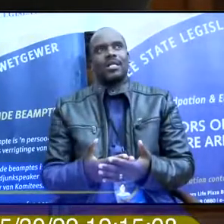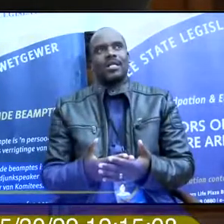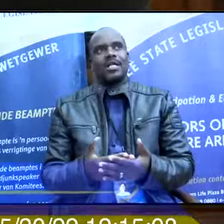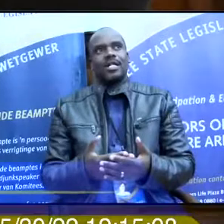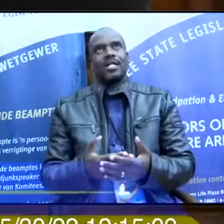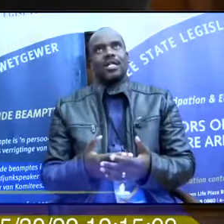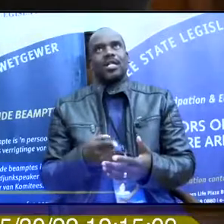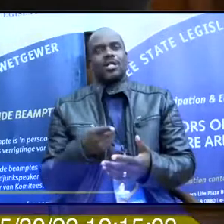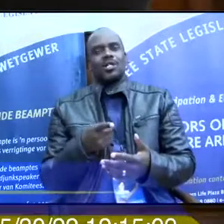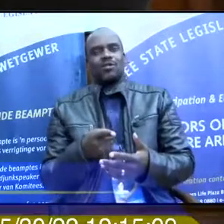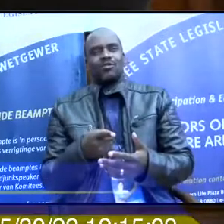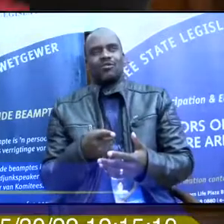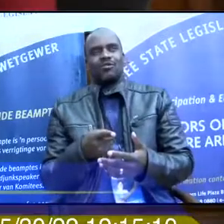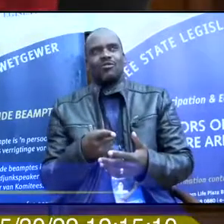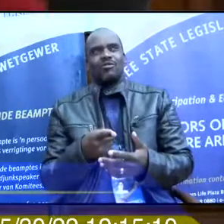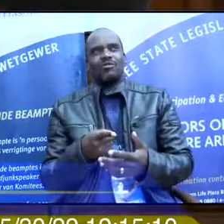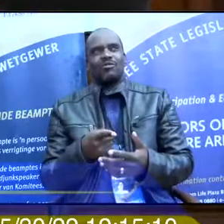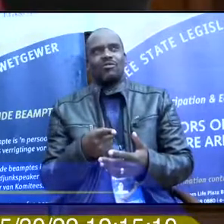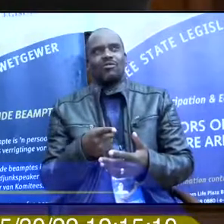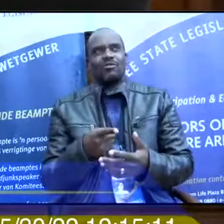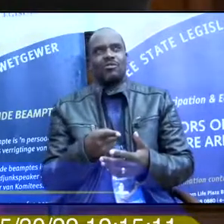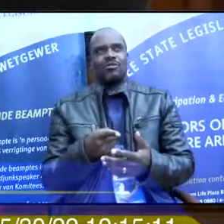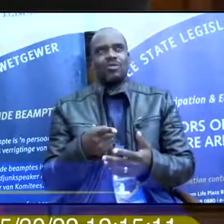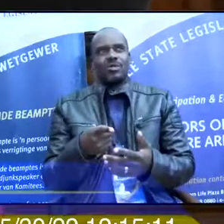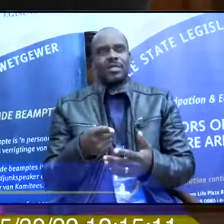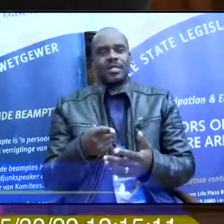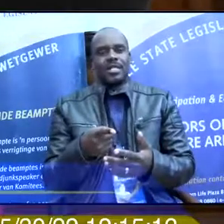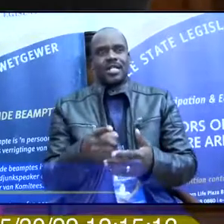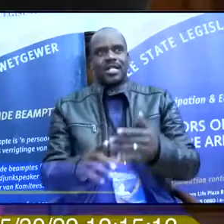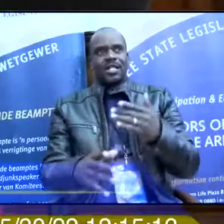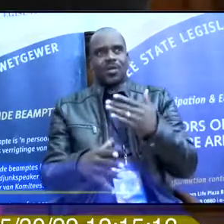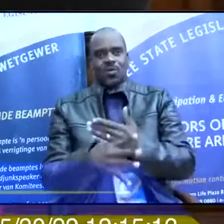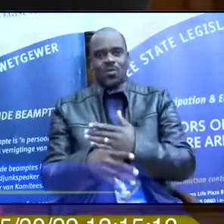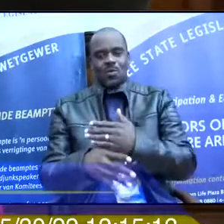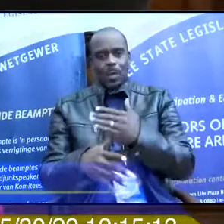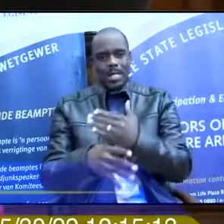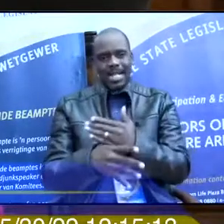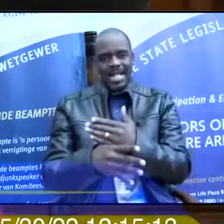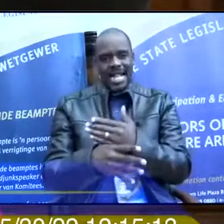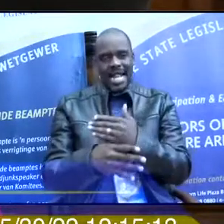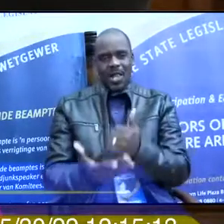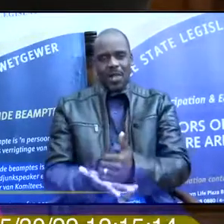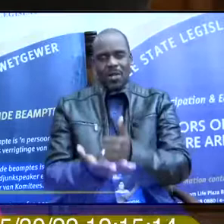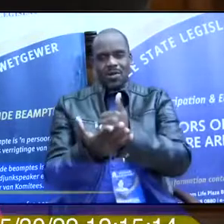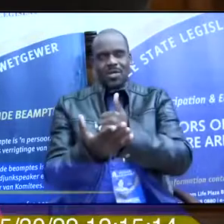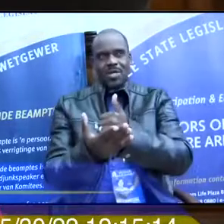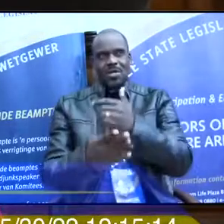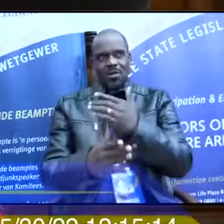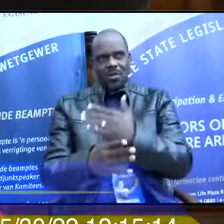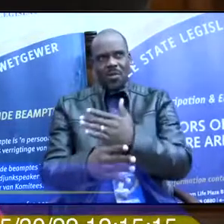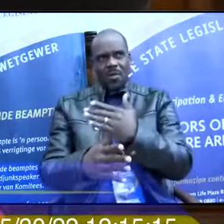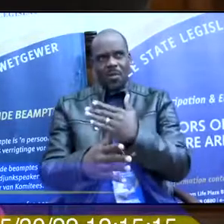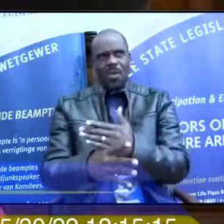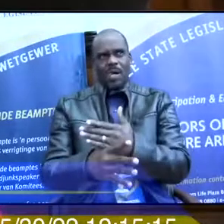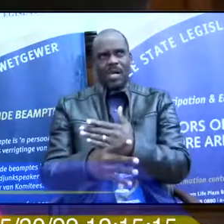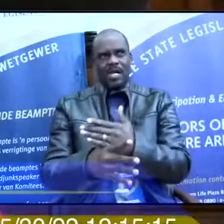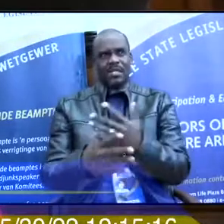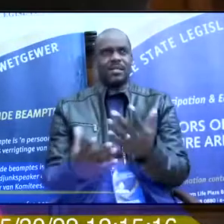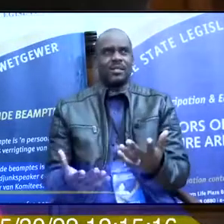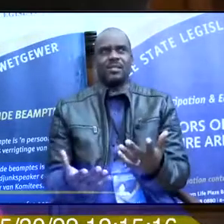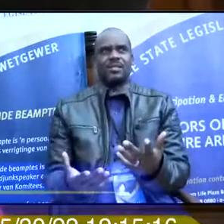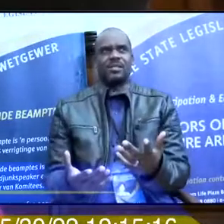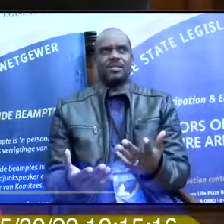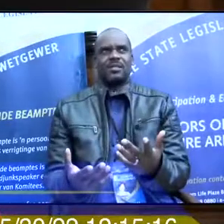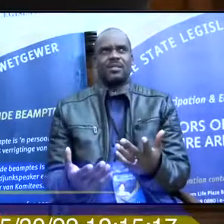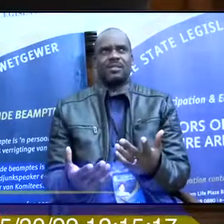to determine the the flow and the ceiling of wages it i mean in any language